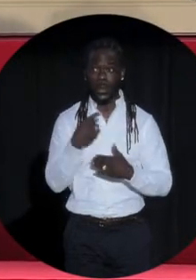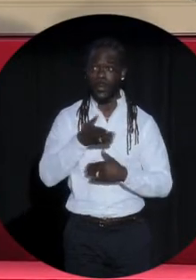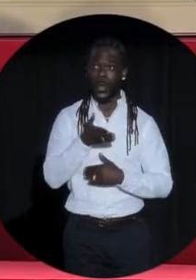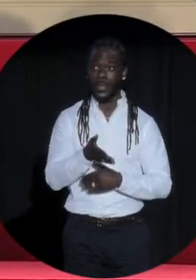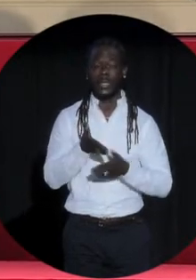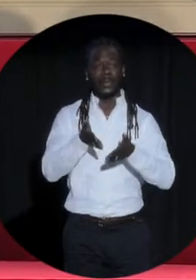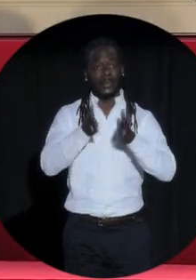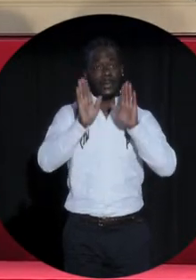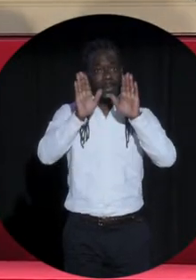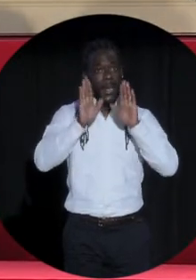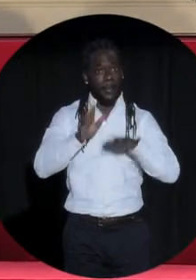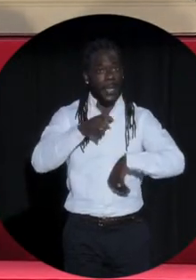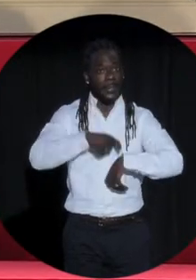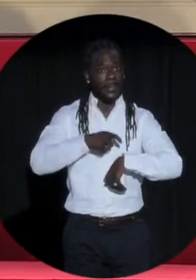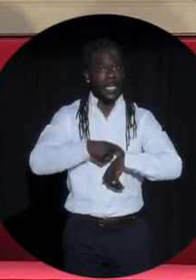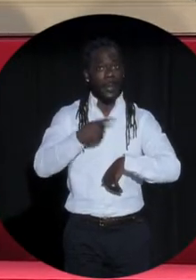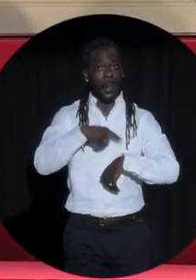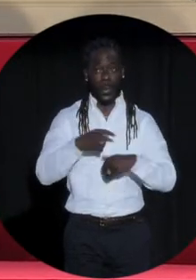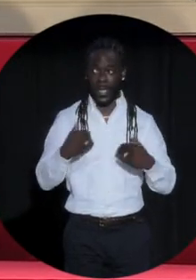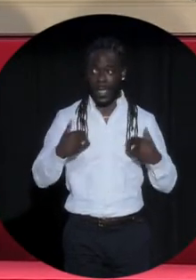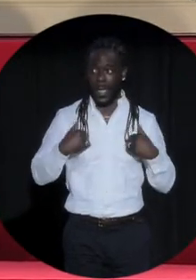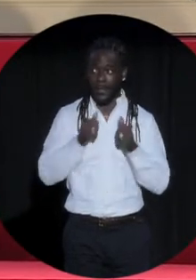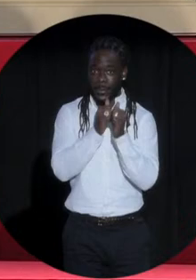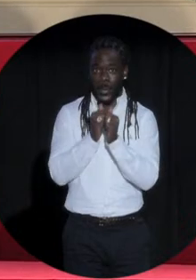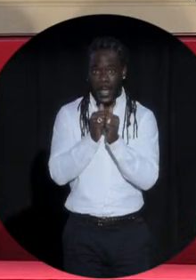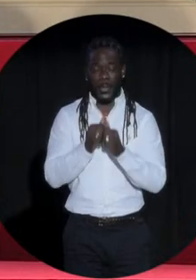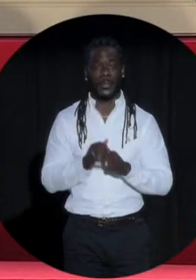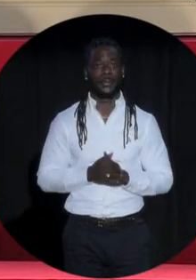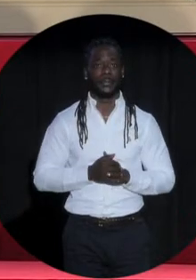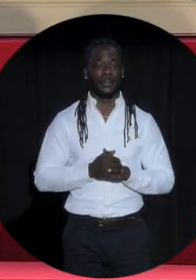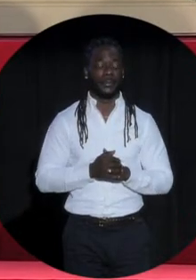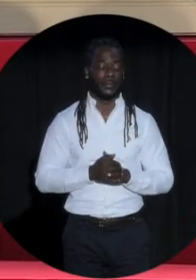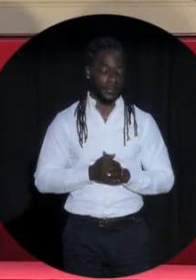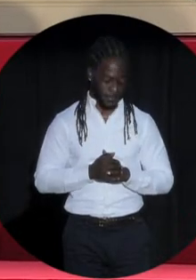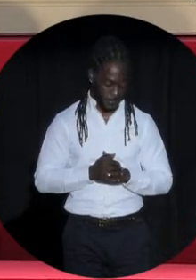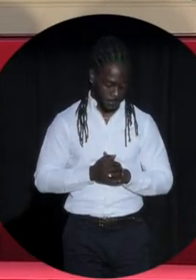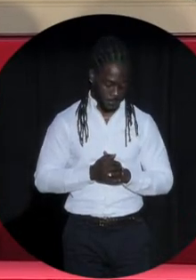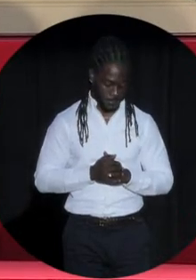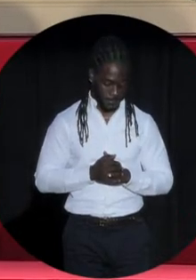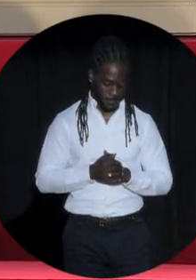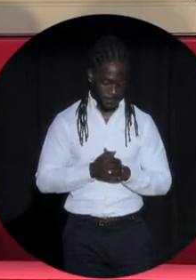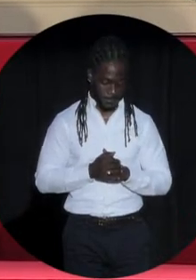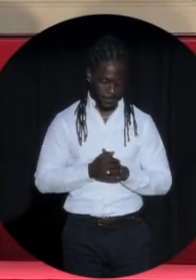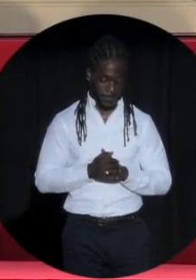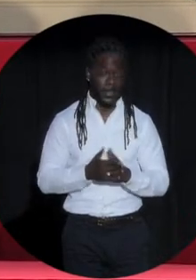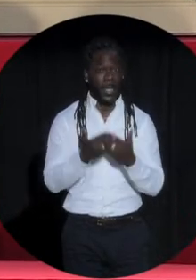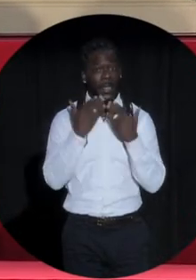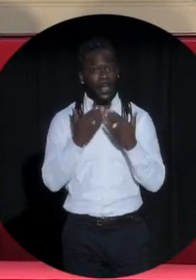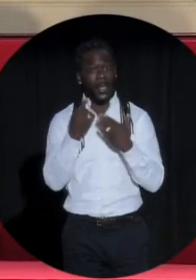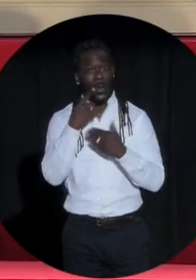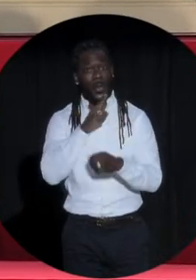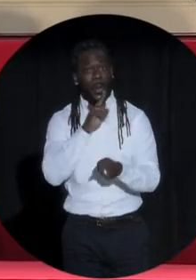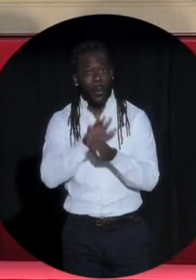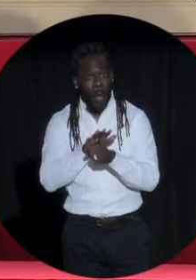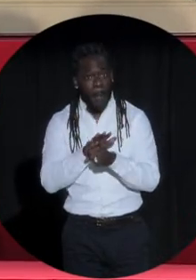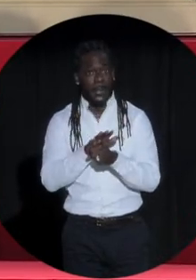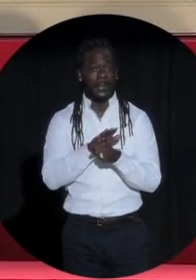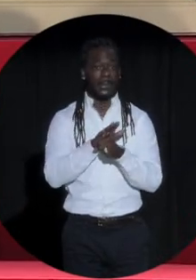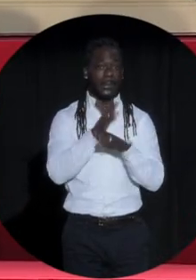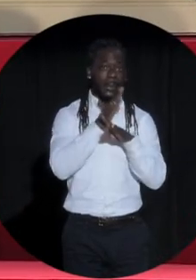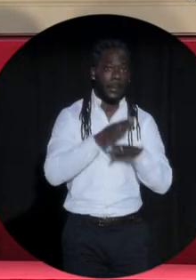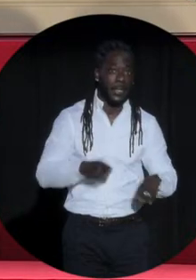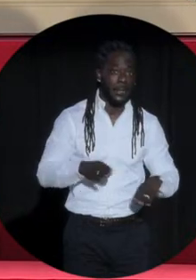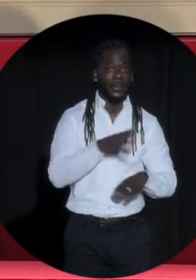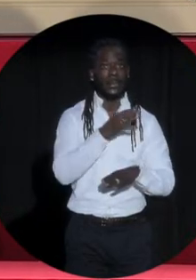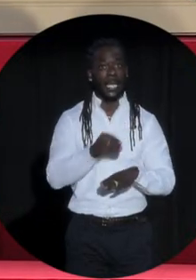this amazing time that we've had together. Wow, thank you for the promise, the peace,